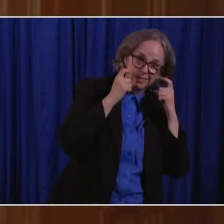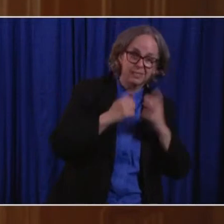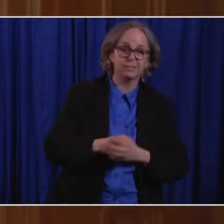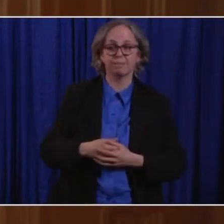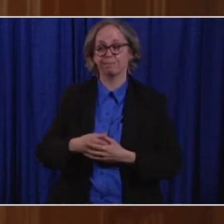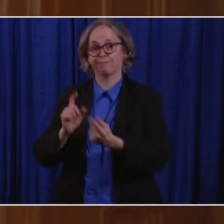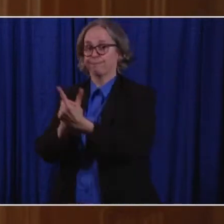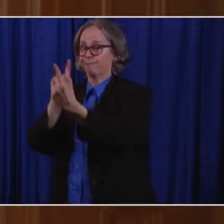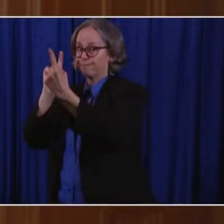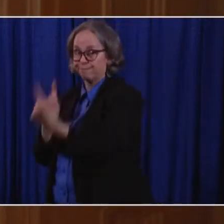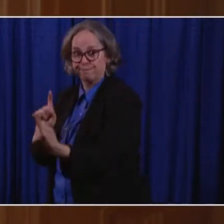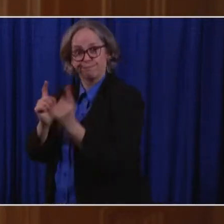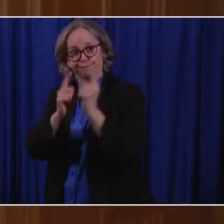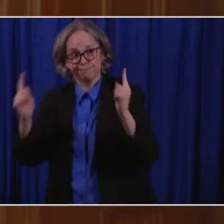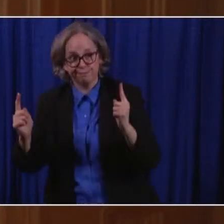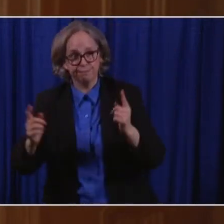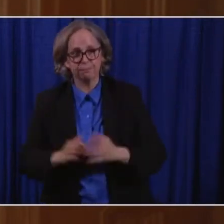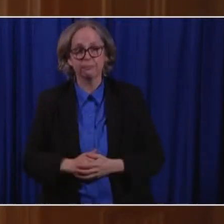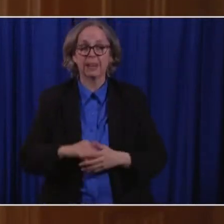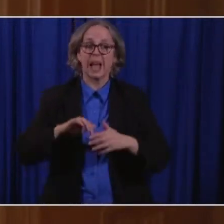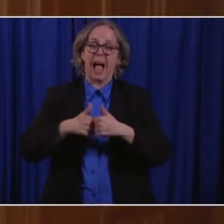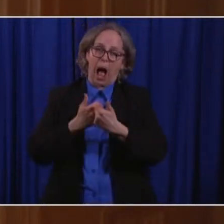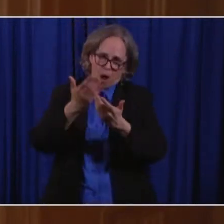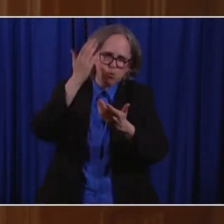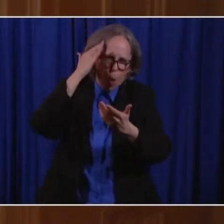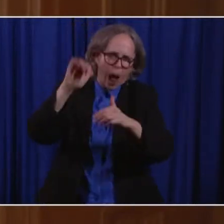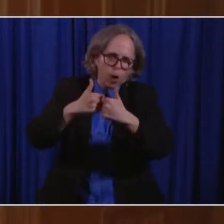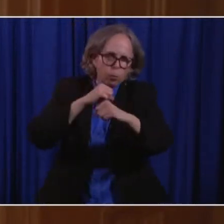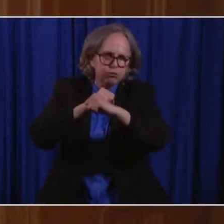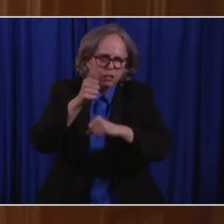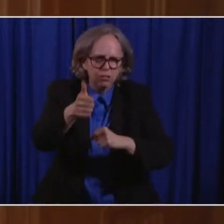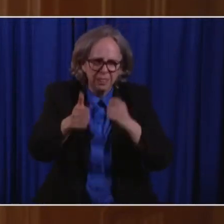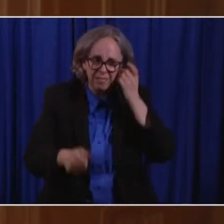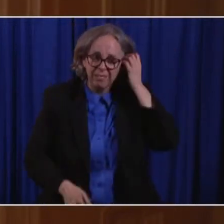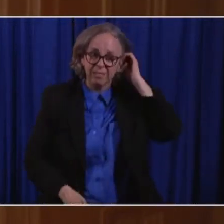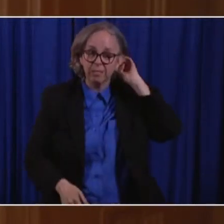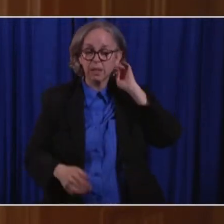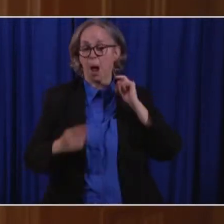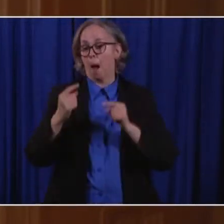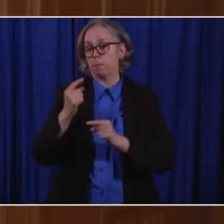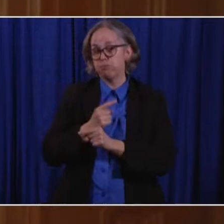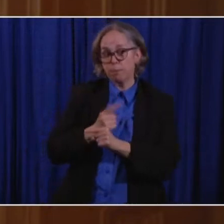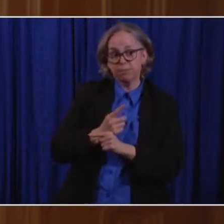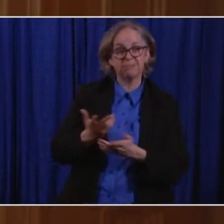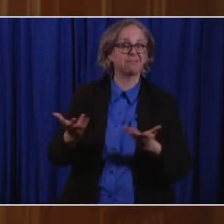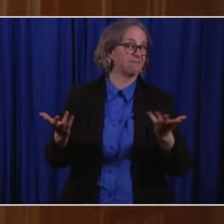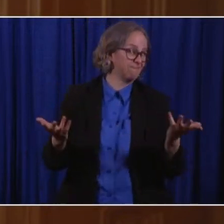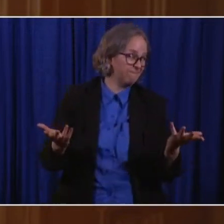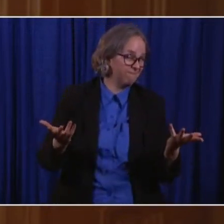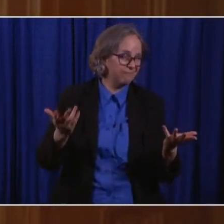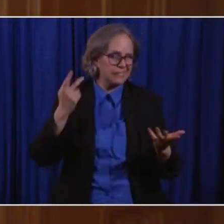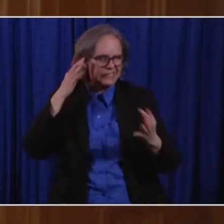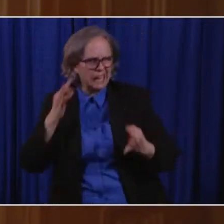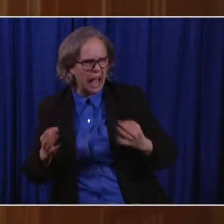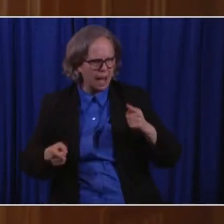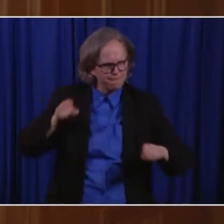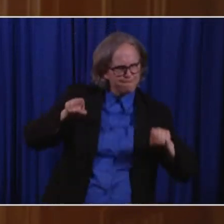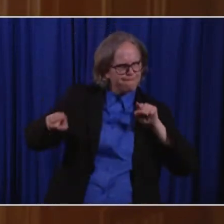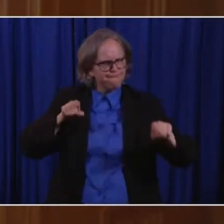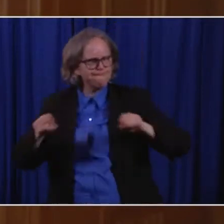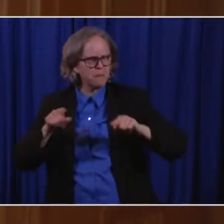protect themselves, and when for appropriate, and when for them those actions are